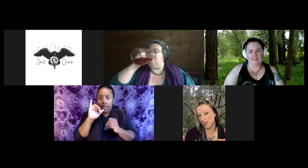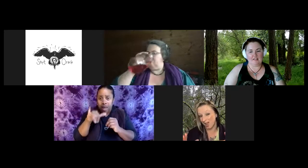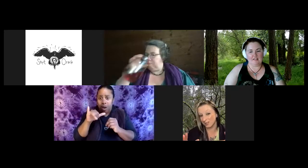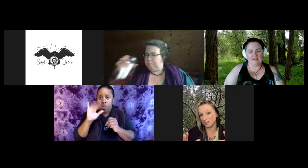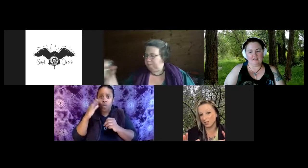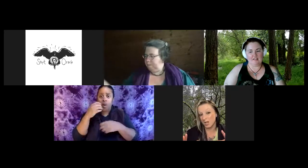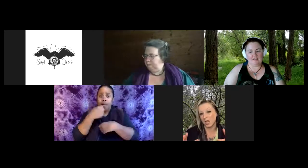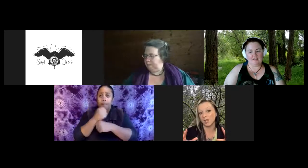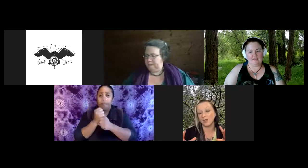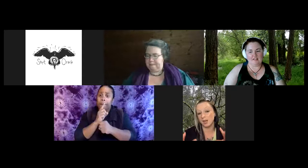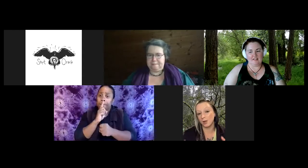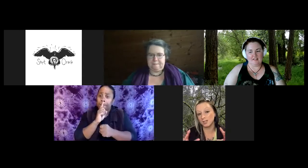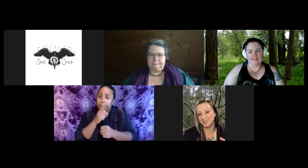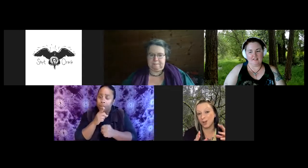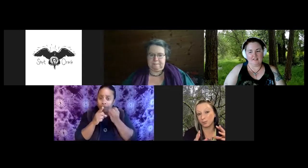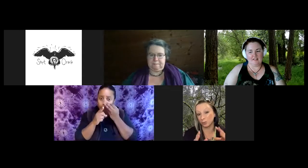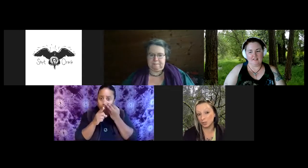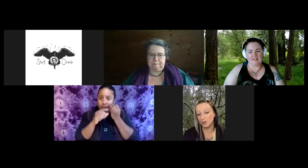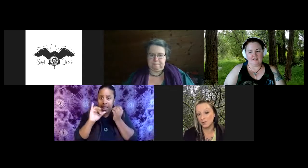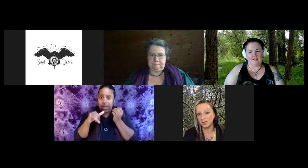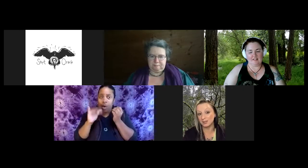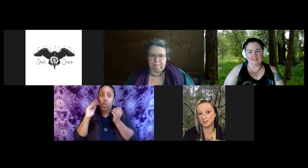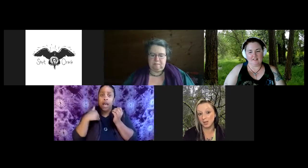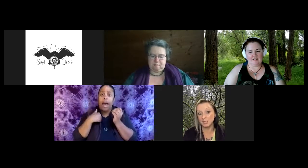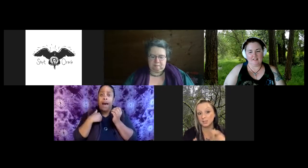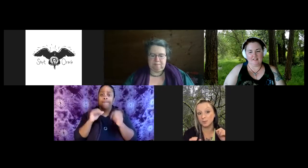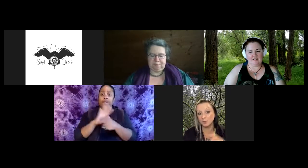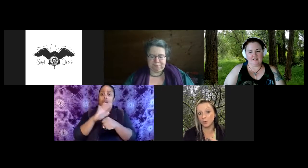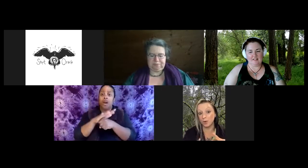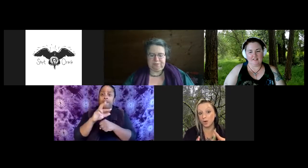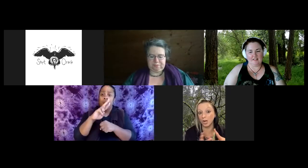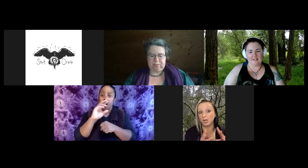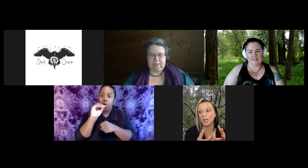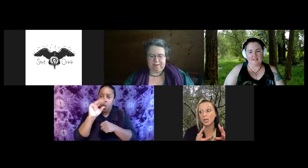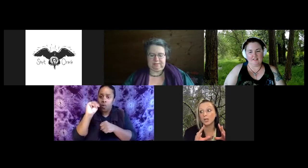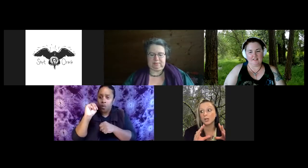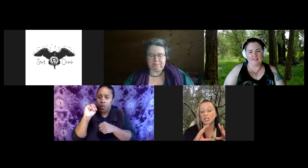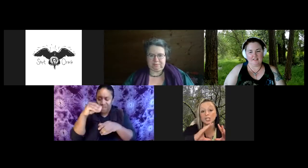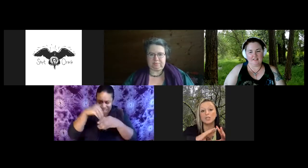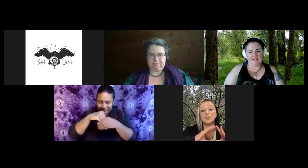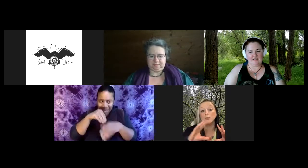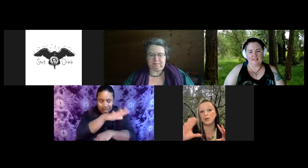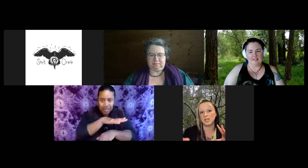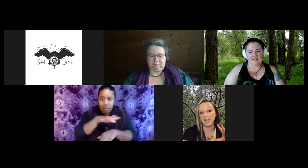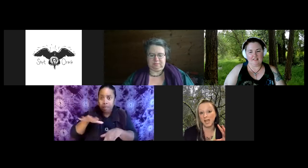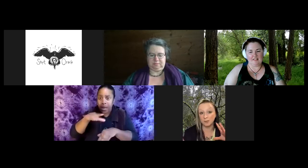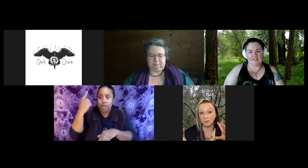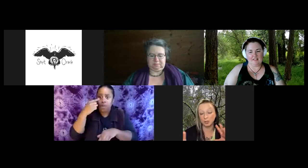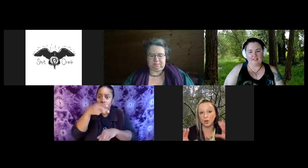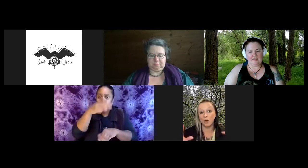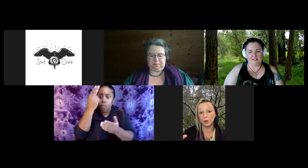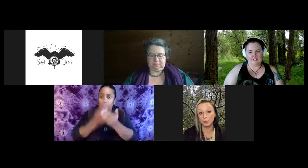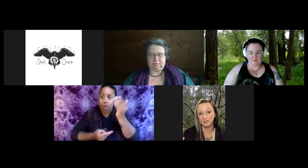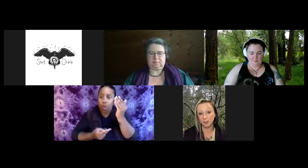sure that there is enough room in the space for you both to have